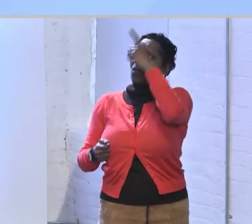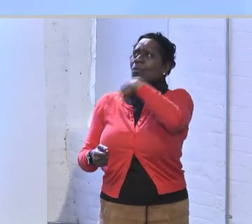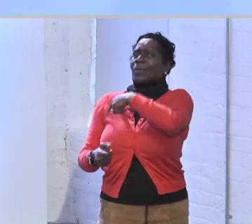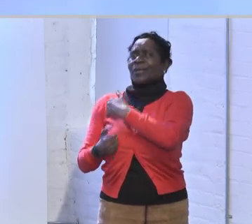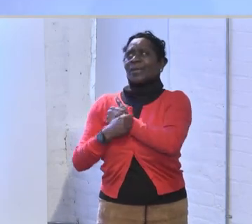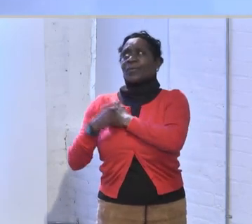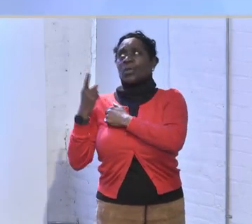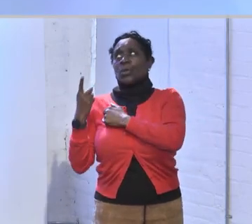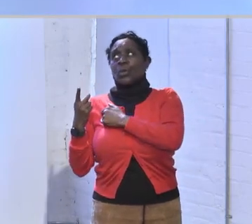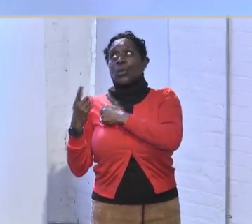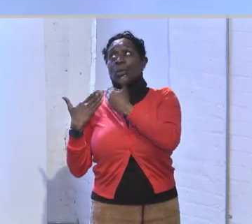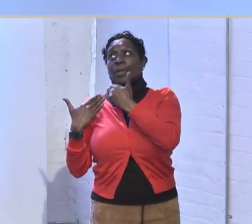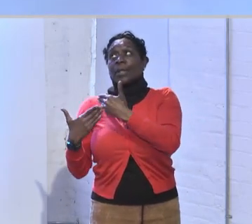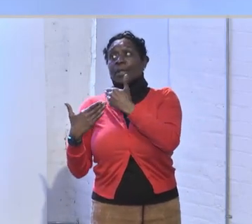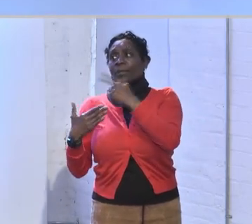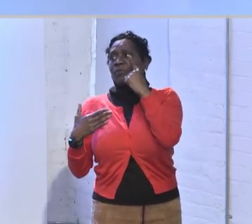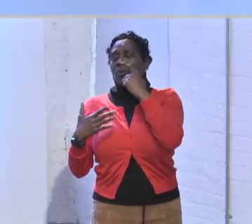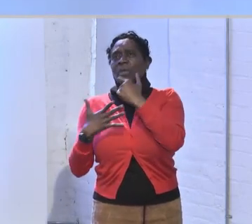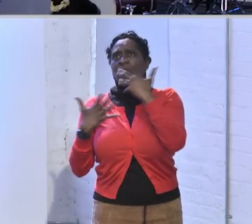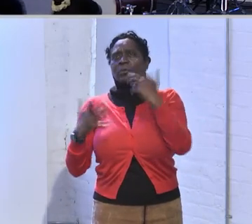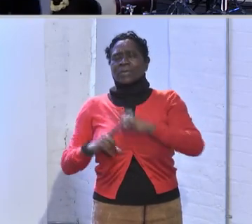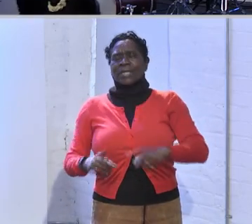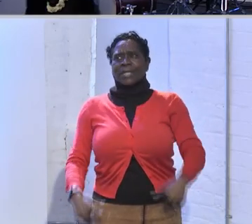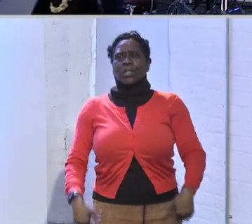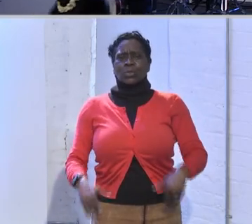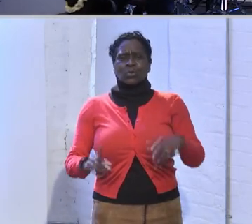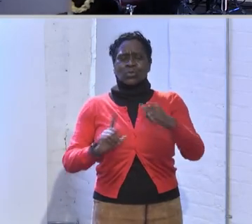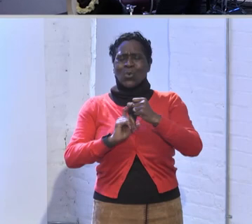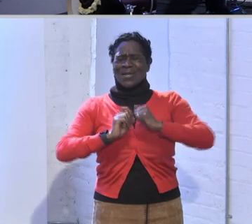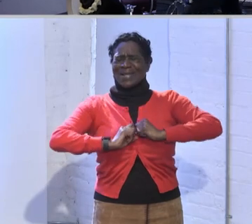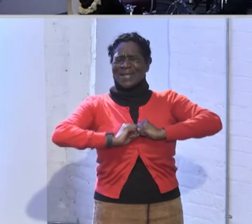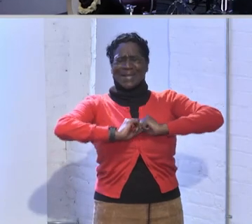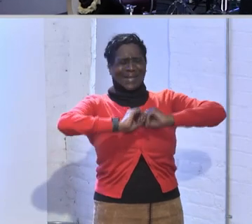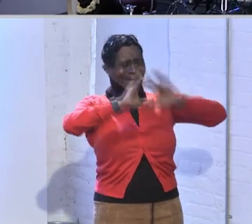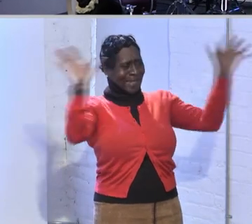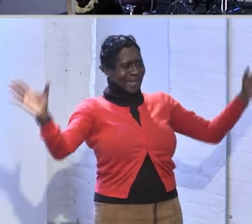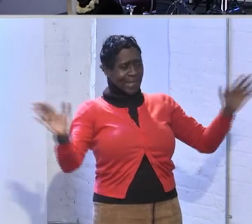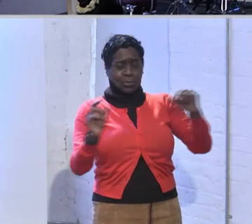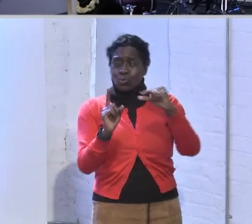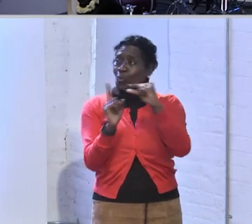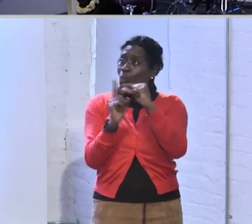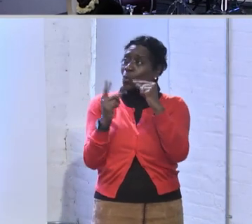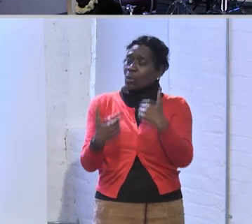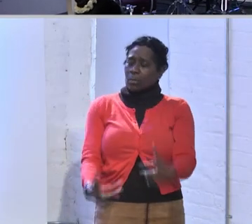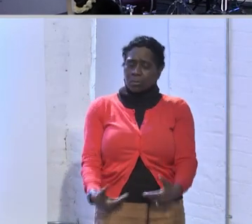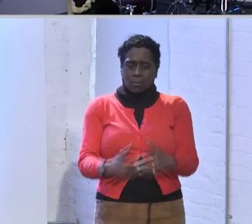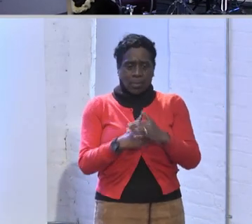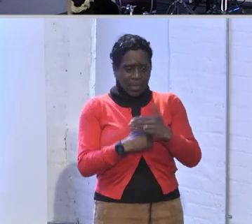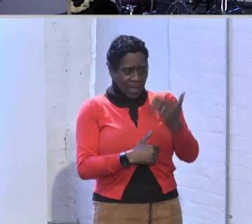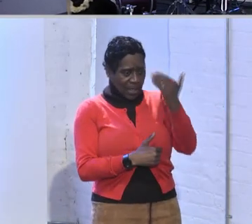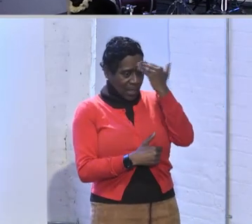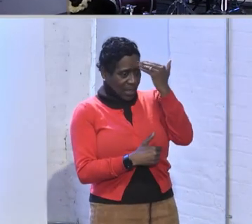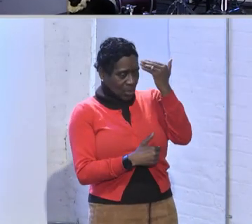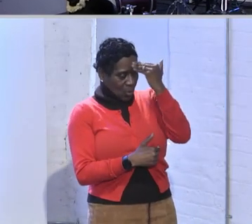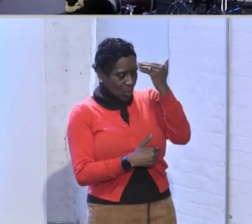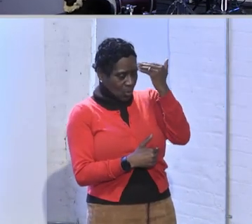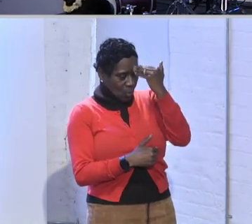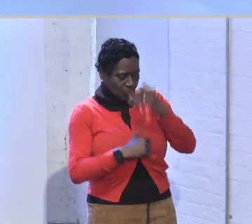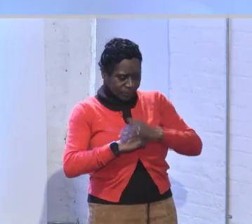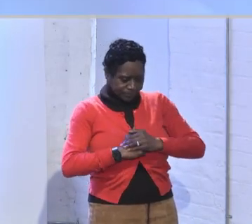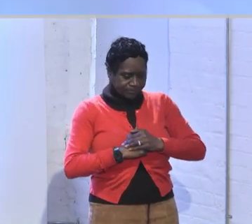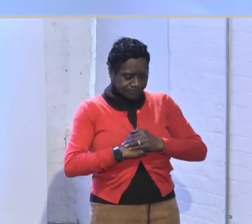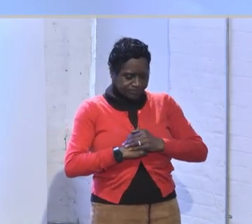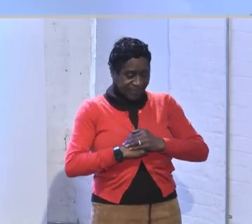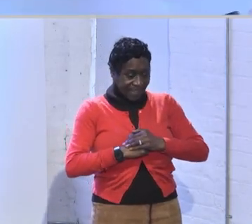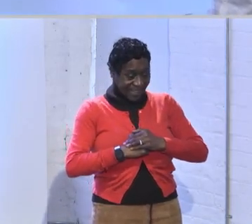you for making so many things explicit in your word. And Lord, I know that in